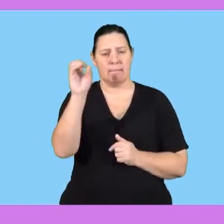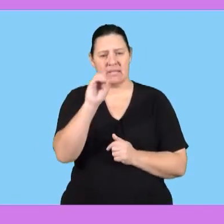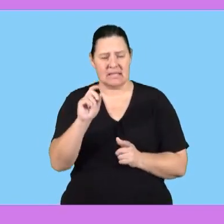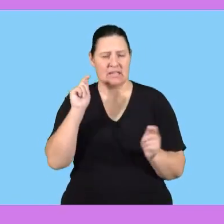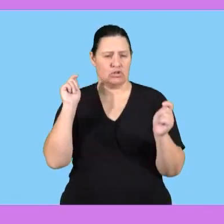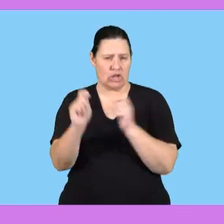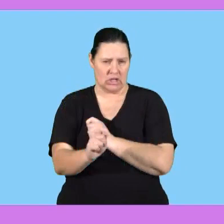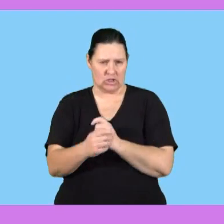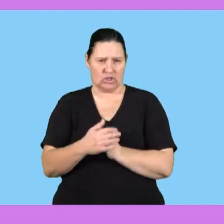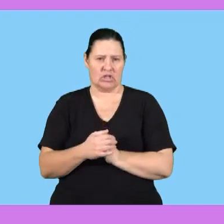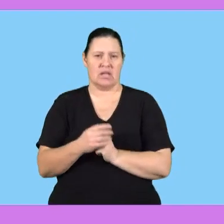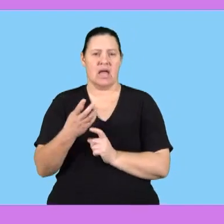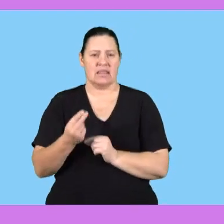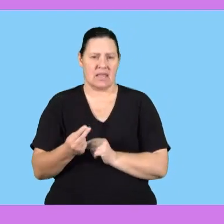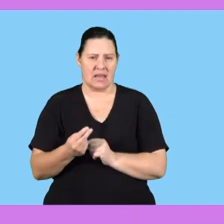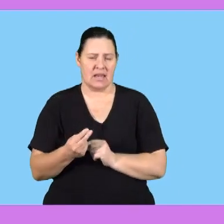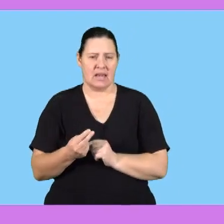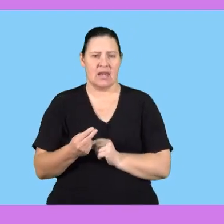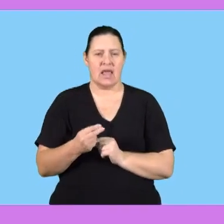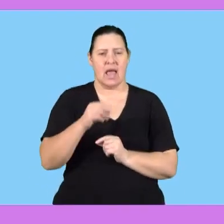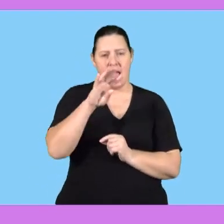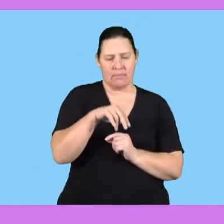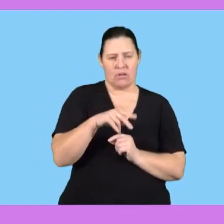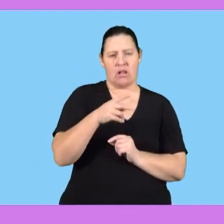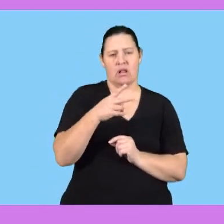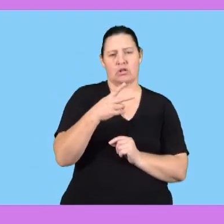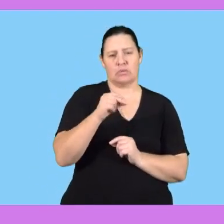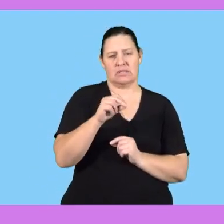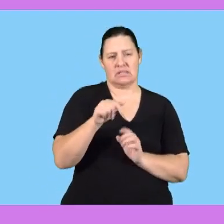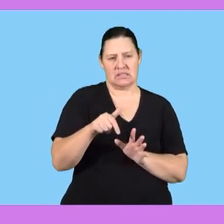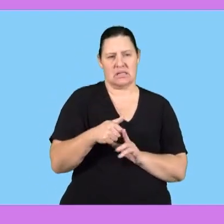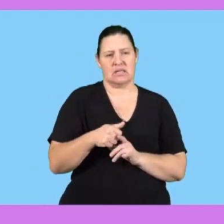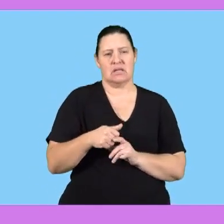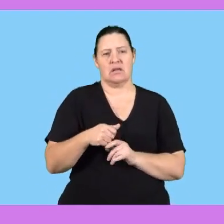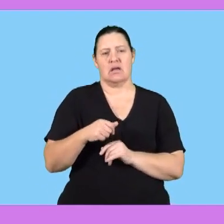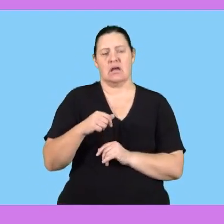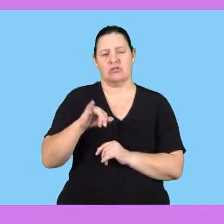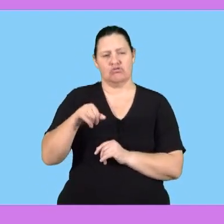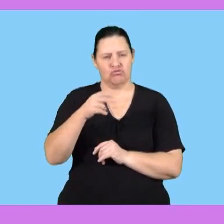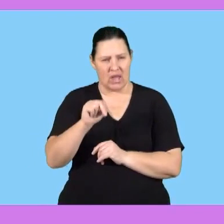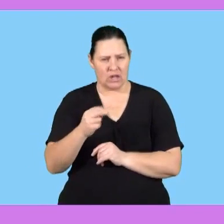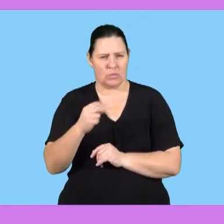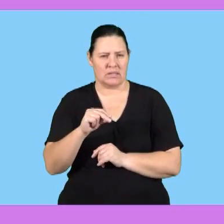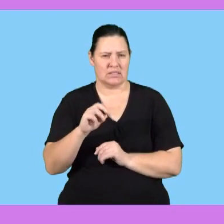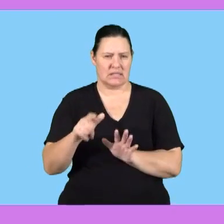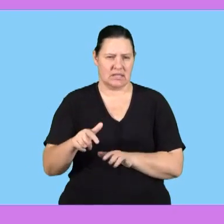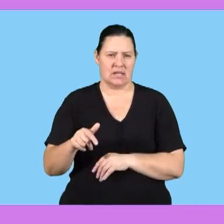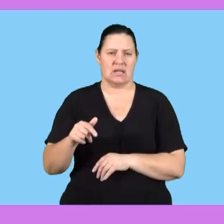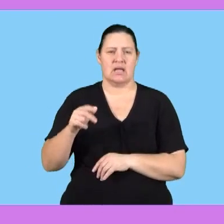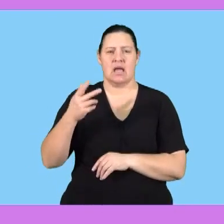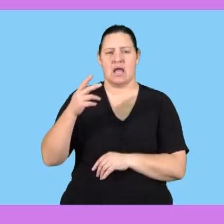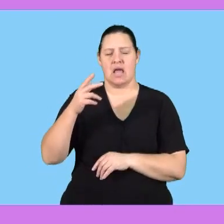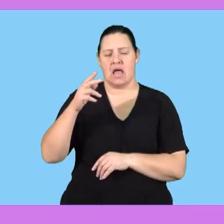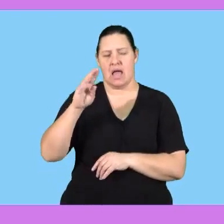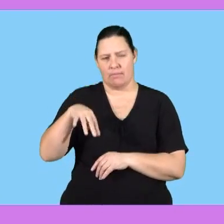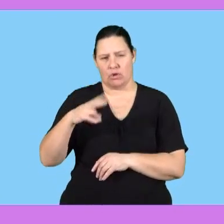change. And also from the different time periods, April 2015, January 2016, April 2016. Then for the percentage